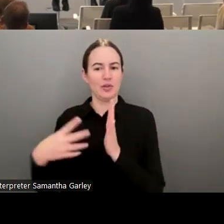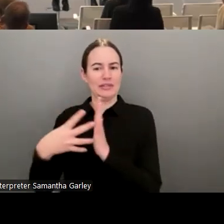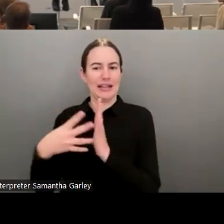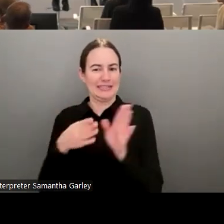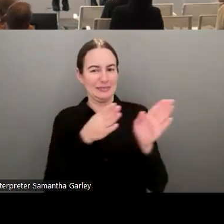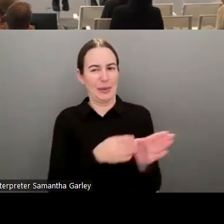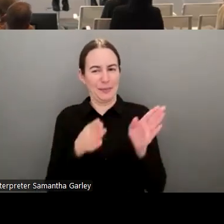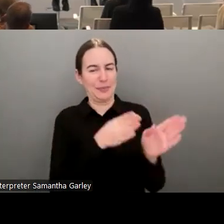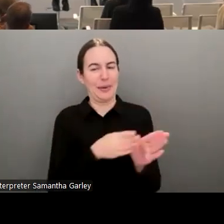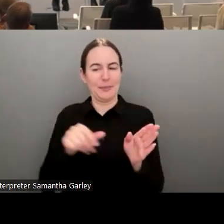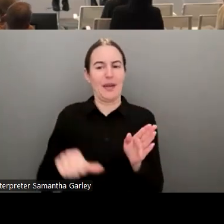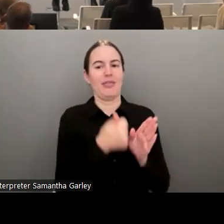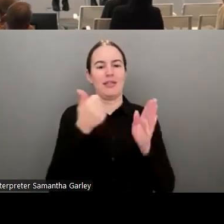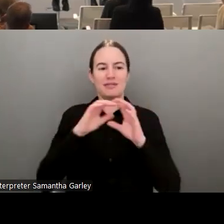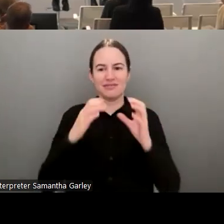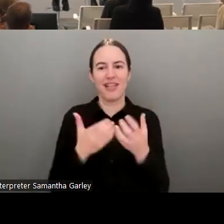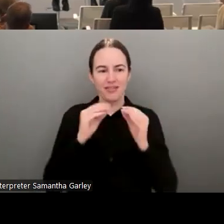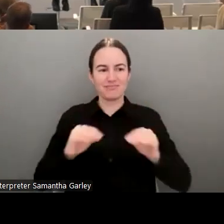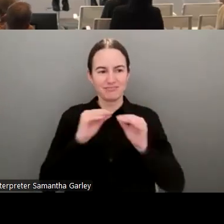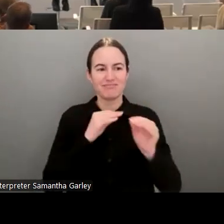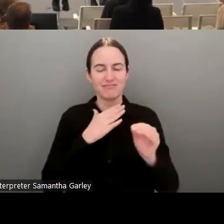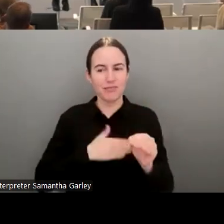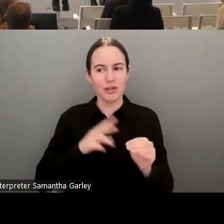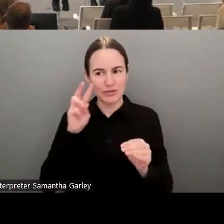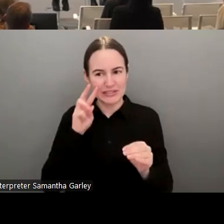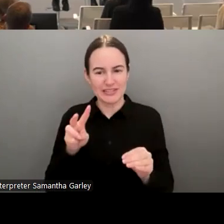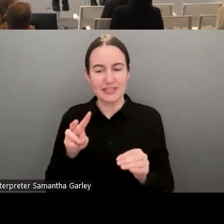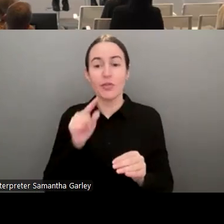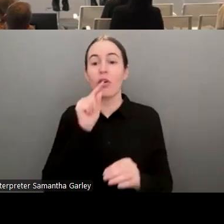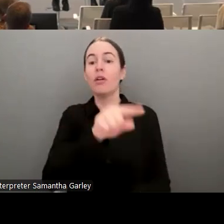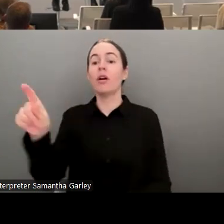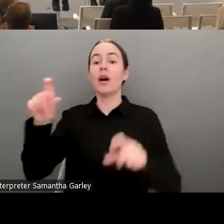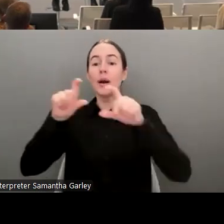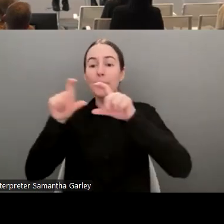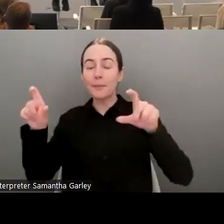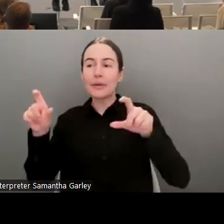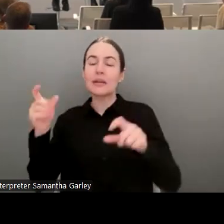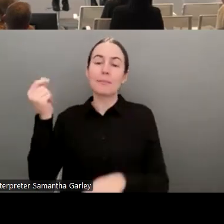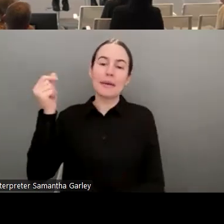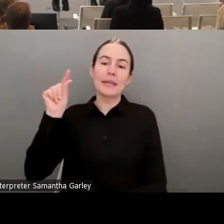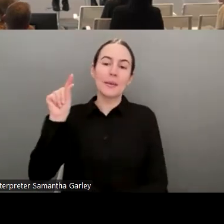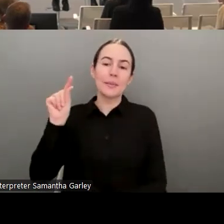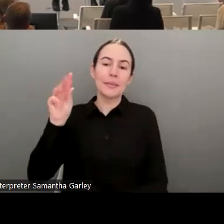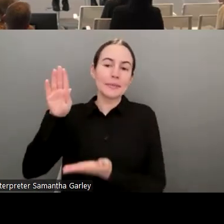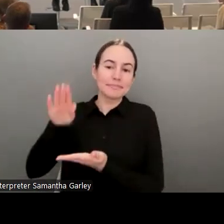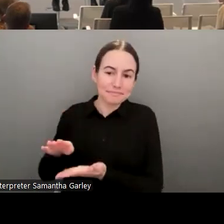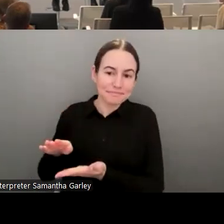accessibility specialist exam. That would be also helping the companies saving some fees for preparation. So yeah, that